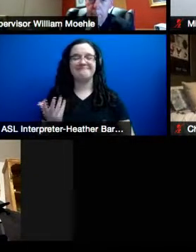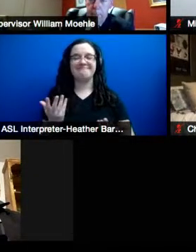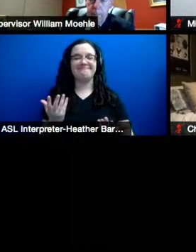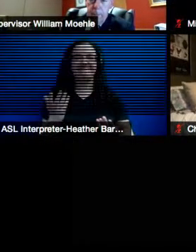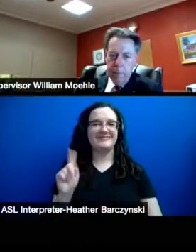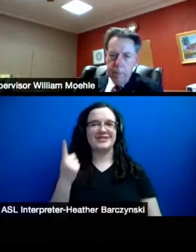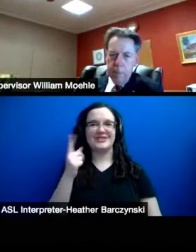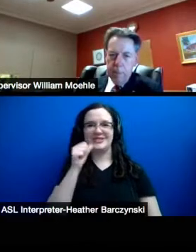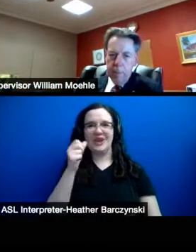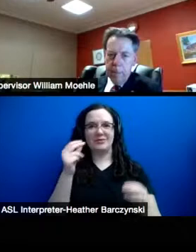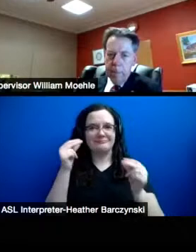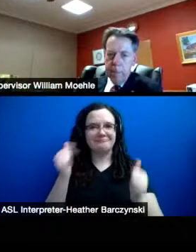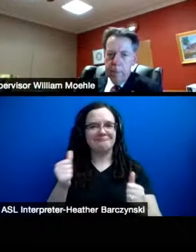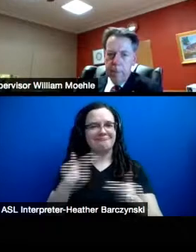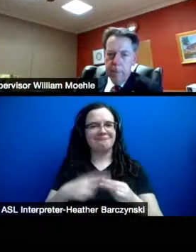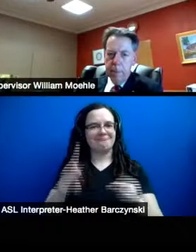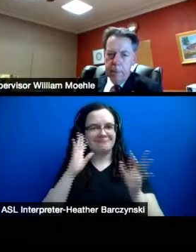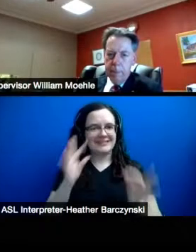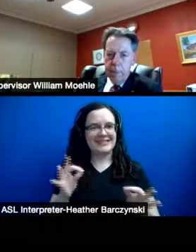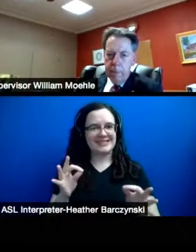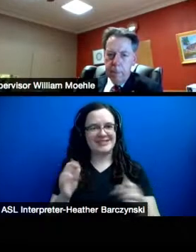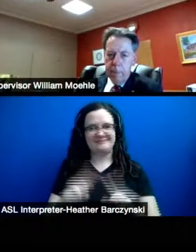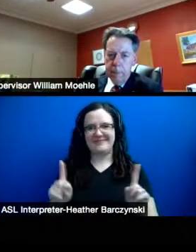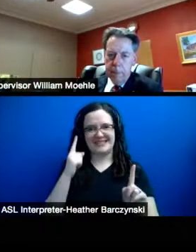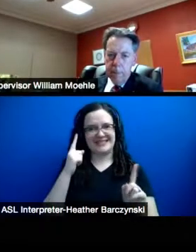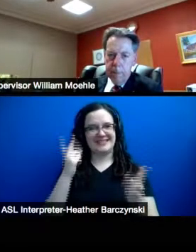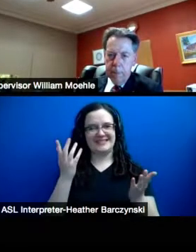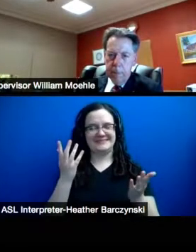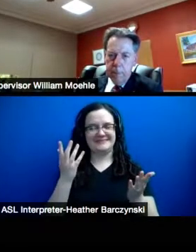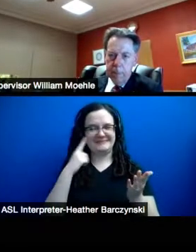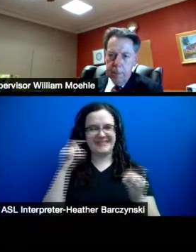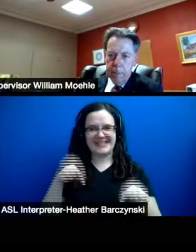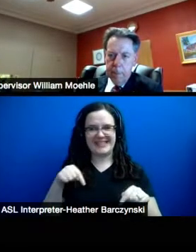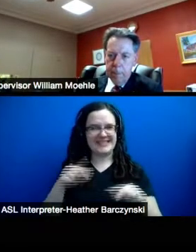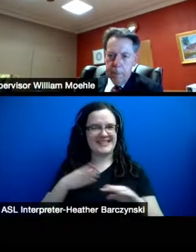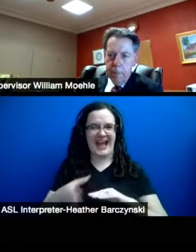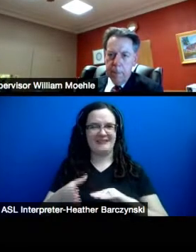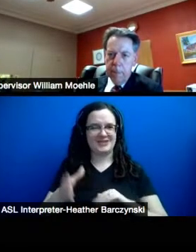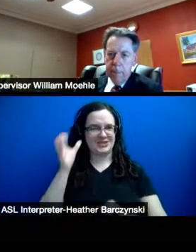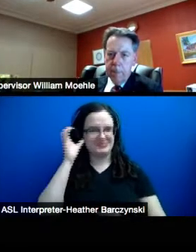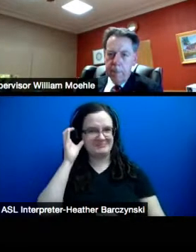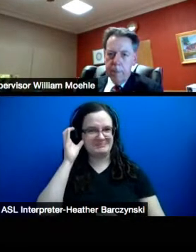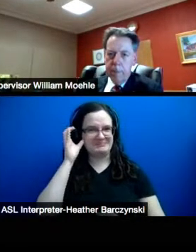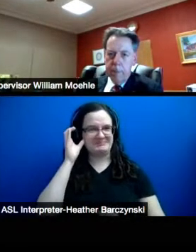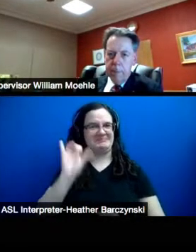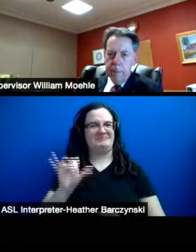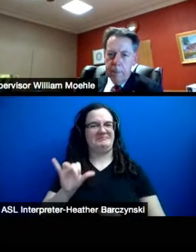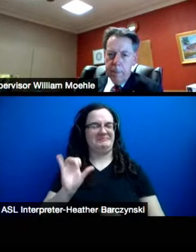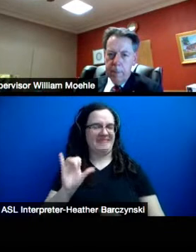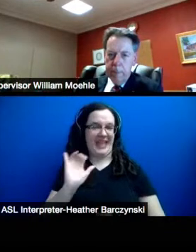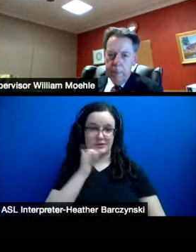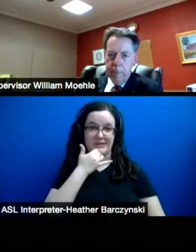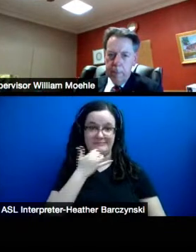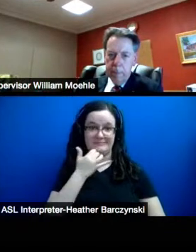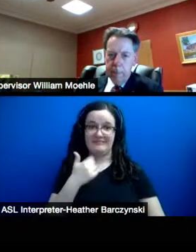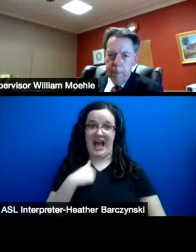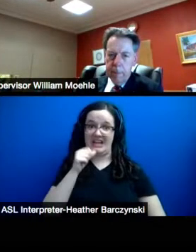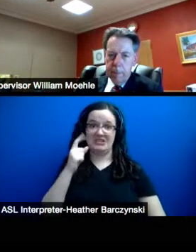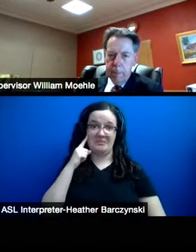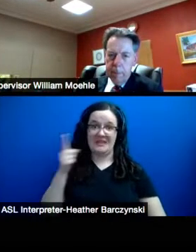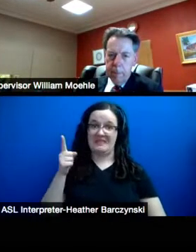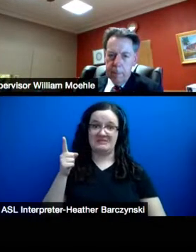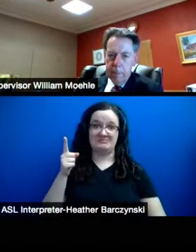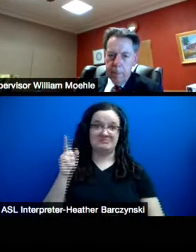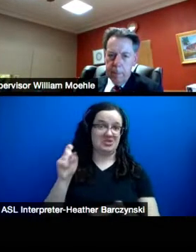quick decision tonight about this, because this is just, after hearing that's just wrong. And I don't think they should grant this. Again, that's just